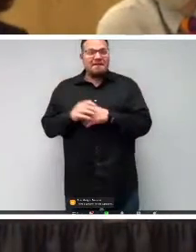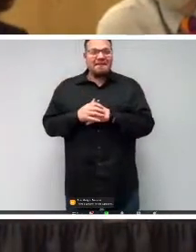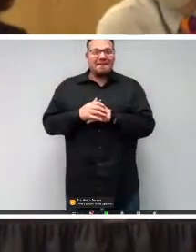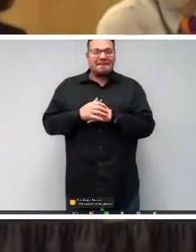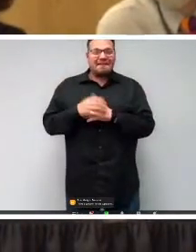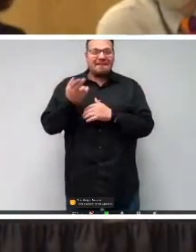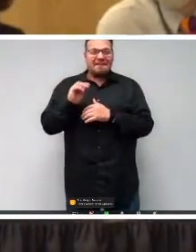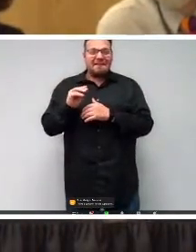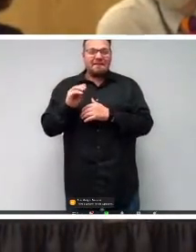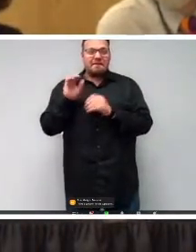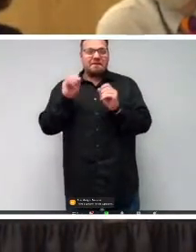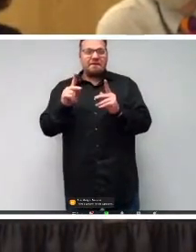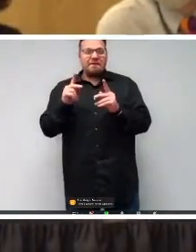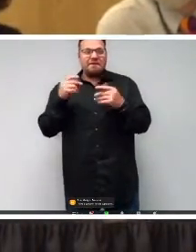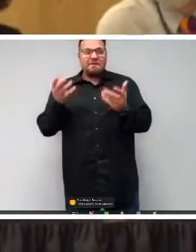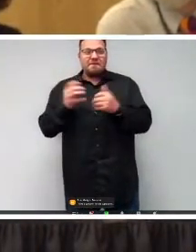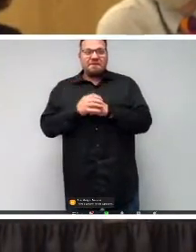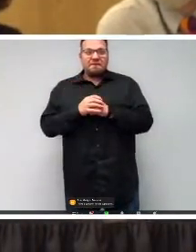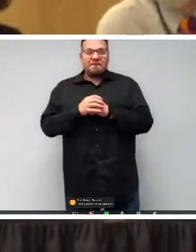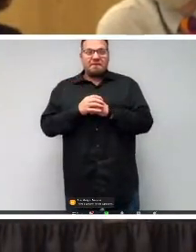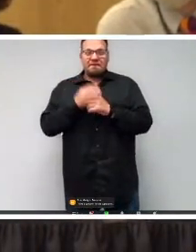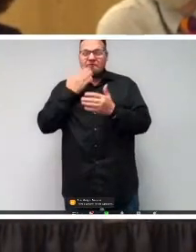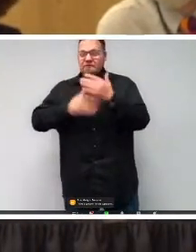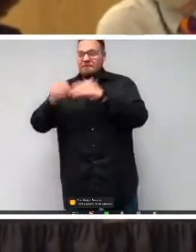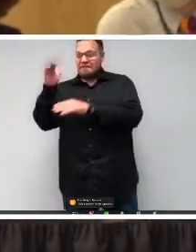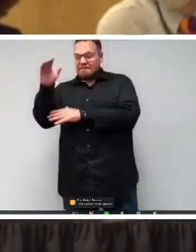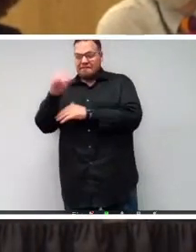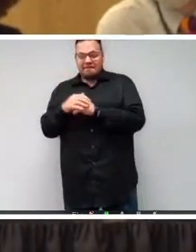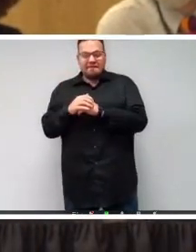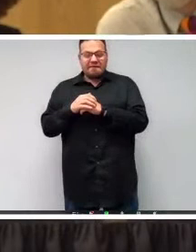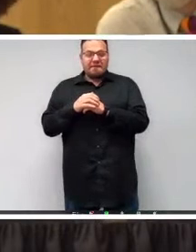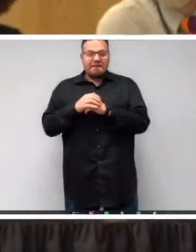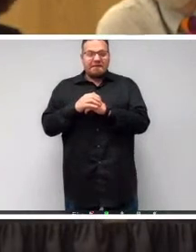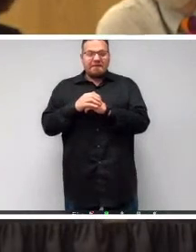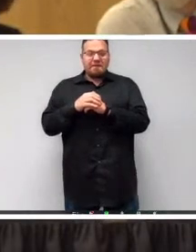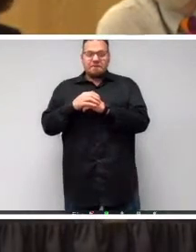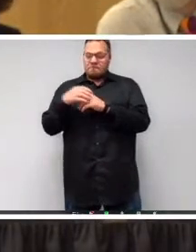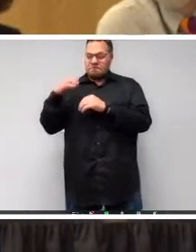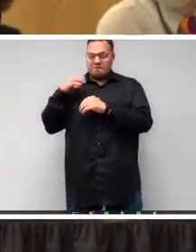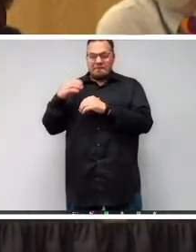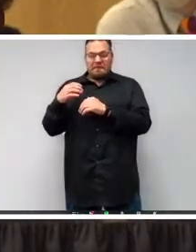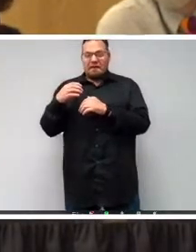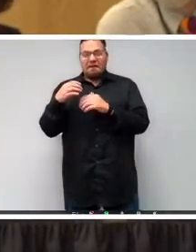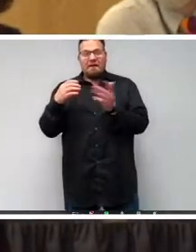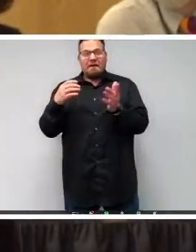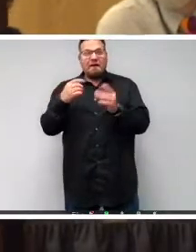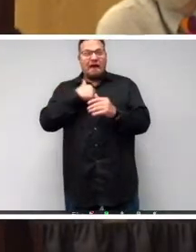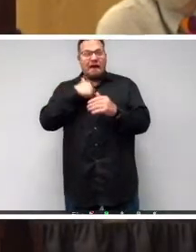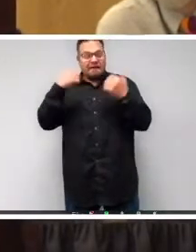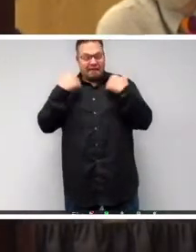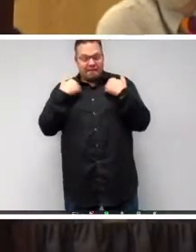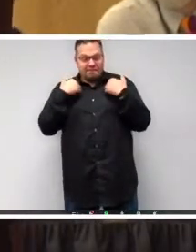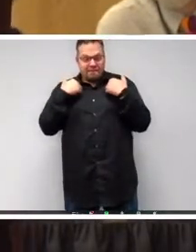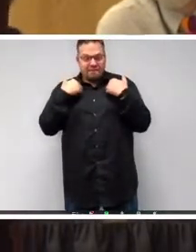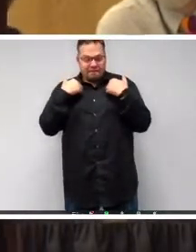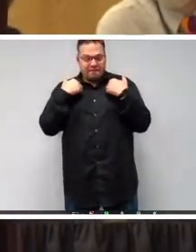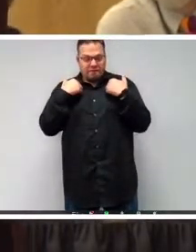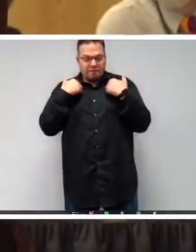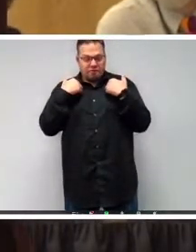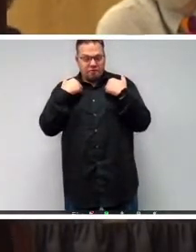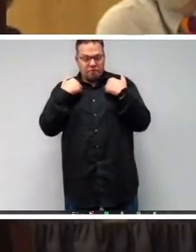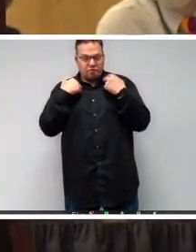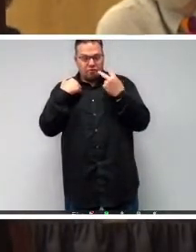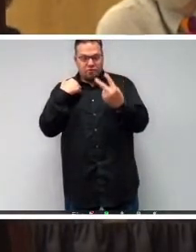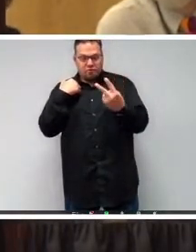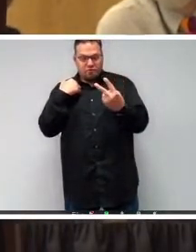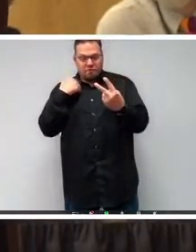all right, so good evening, Chair Avila, Superintendent, members of the board. So I have two rather